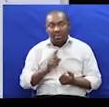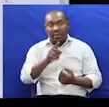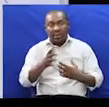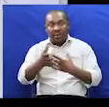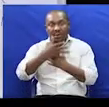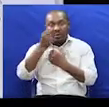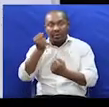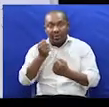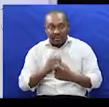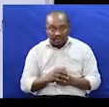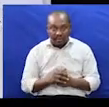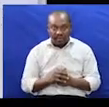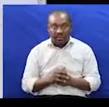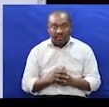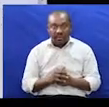reached.